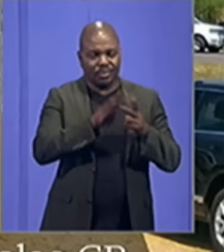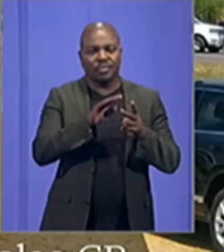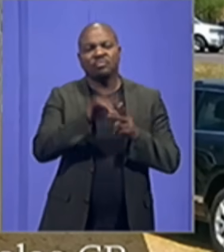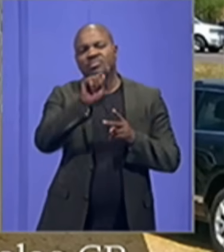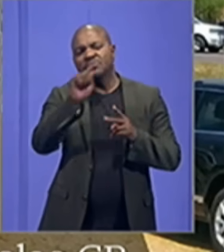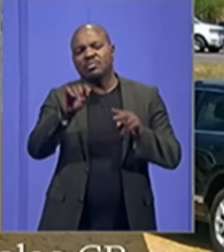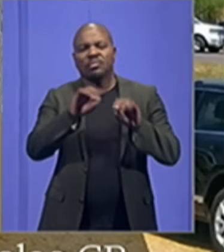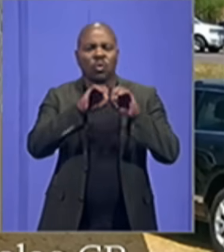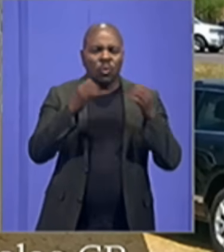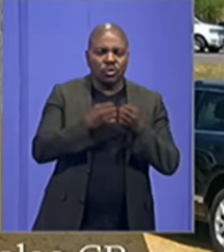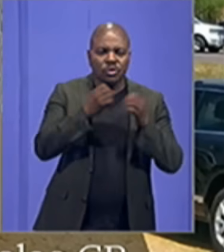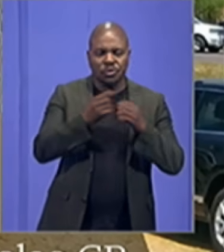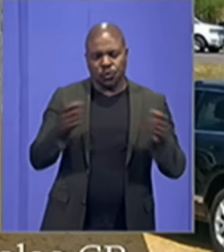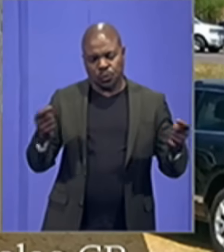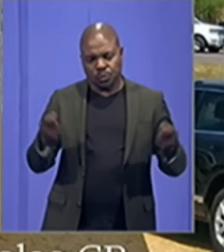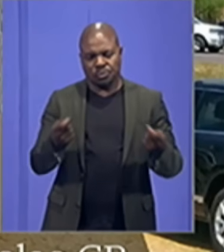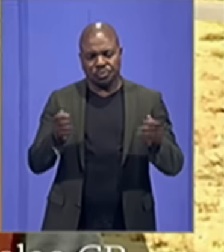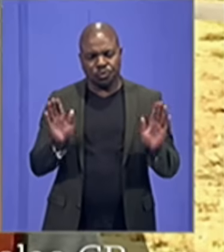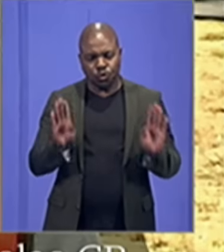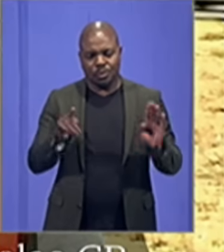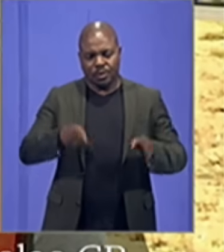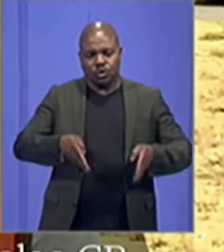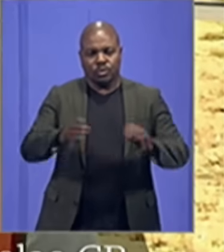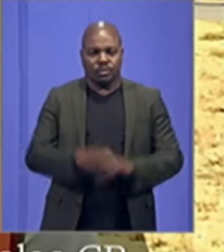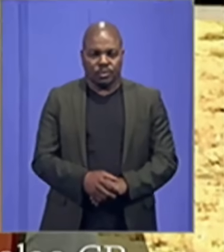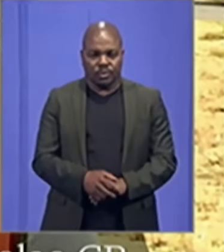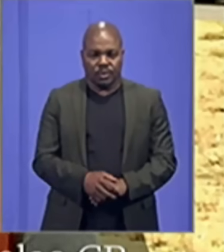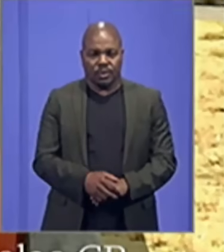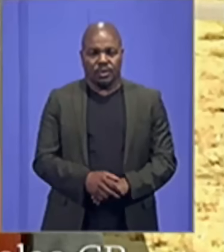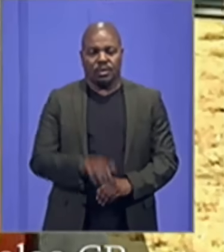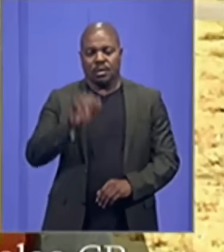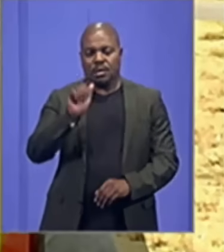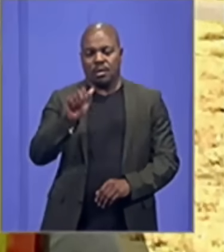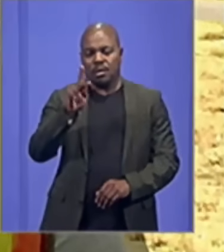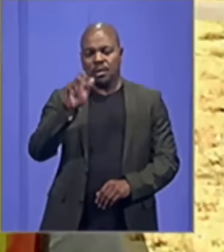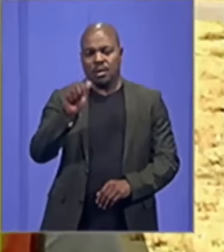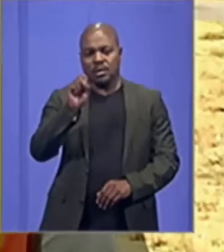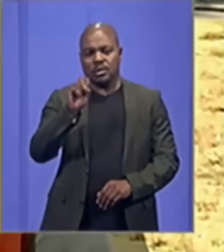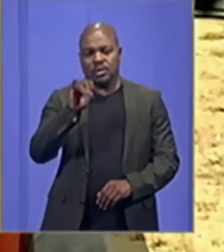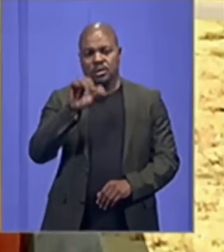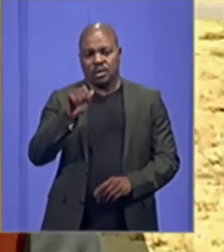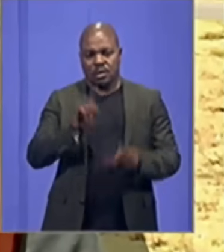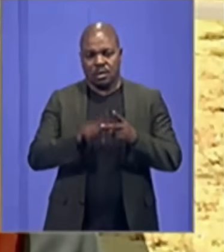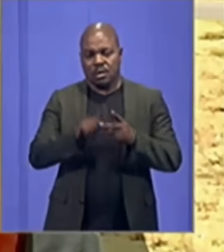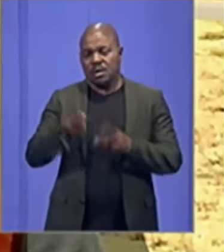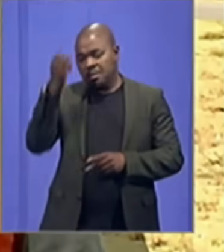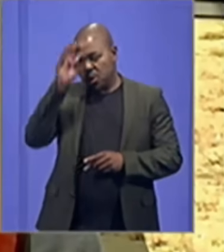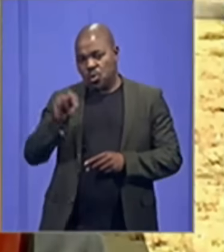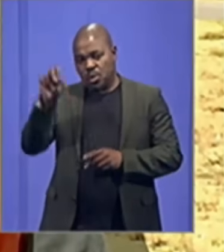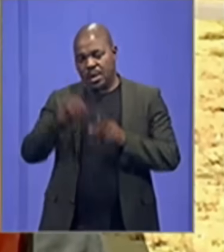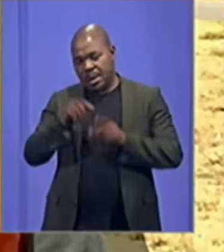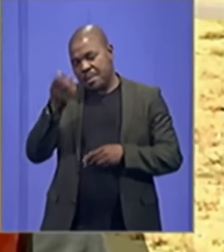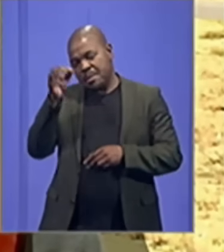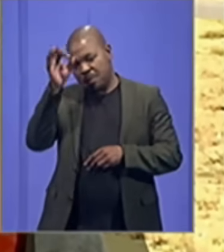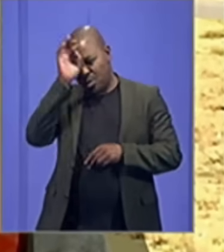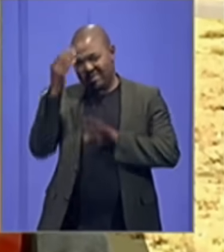makala mangwe go parega mmila ono. He re ka tshwarisana le Akashia, re le Pretoria North, re tshwarisana le Hercules, le Metropolis.